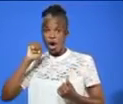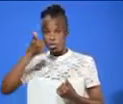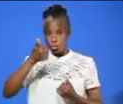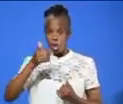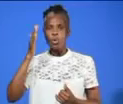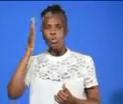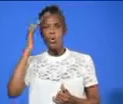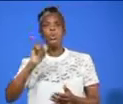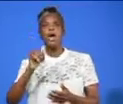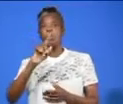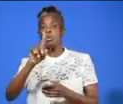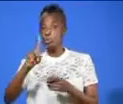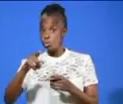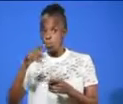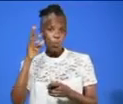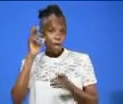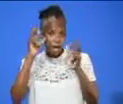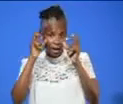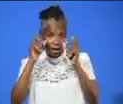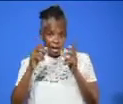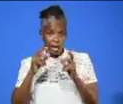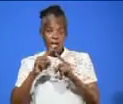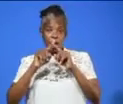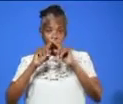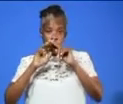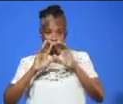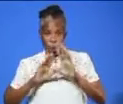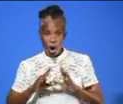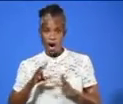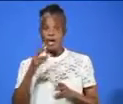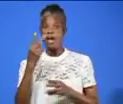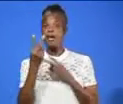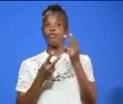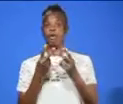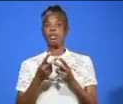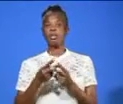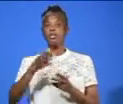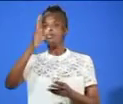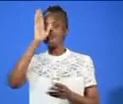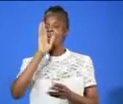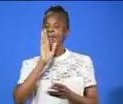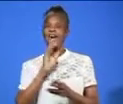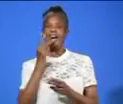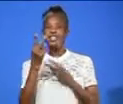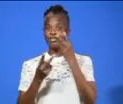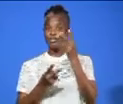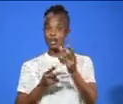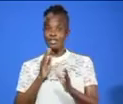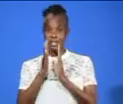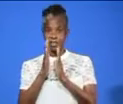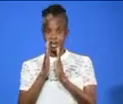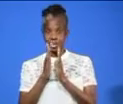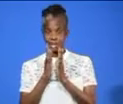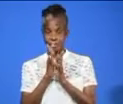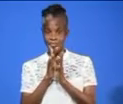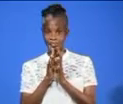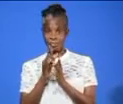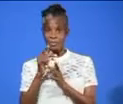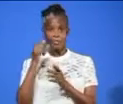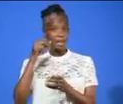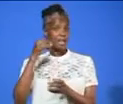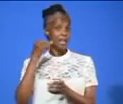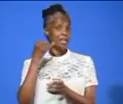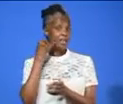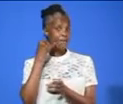that still small voice, it's the voice of God that's talking. And if you listen, then he will lift you up. After all,